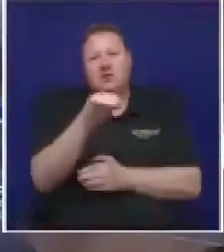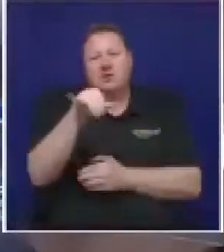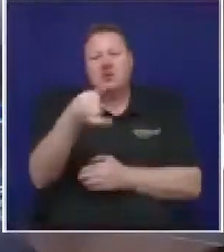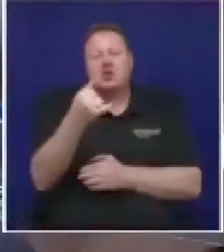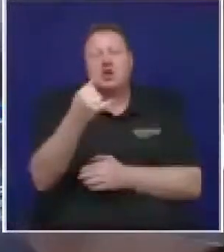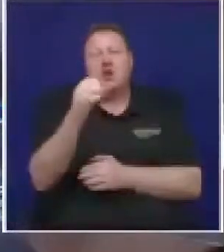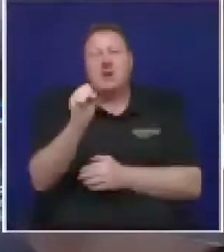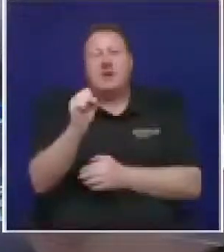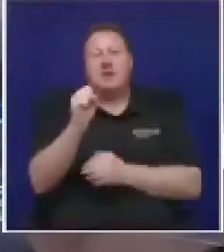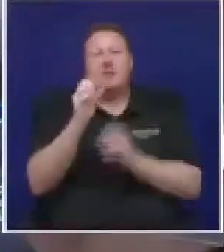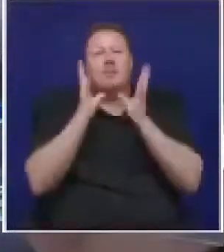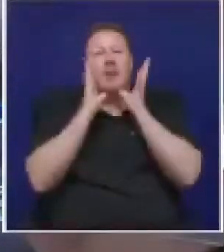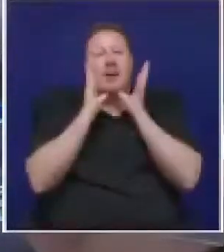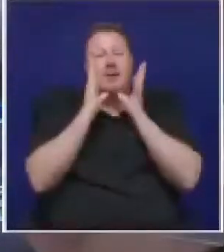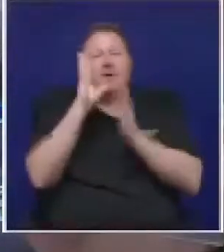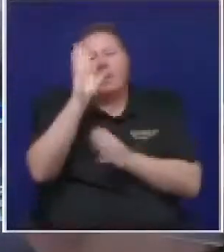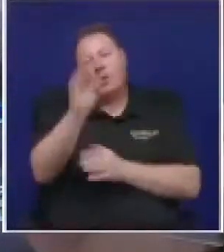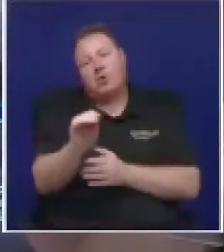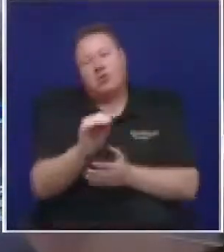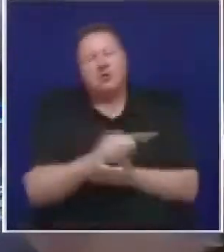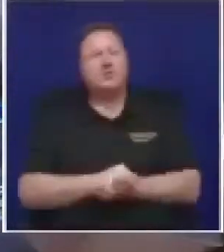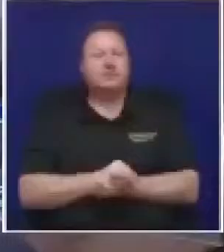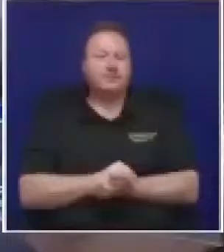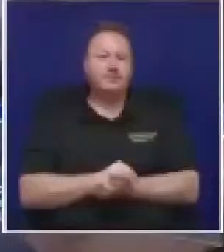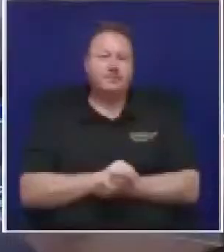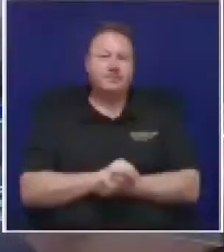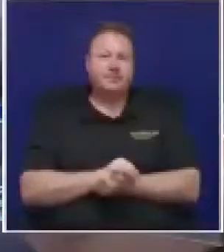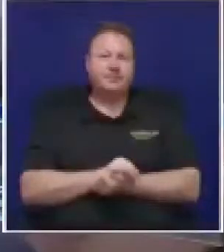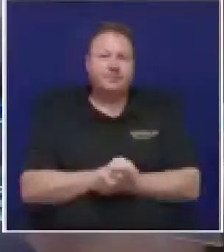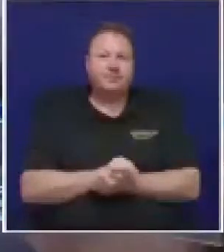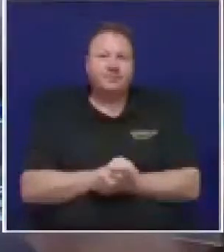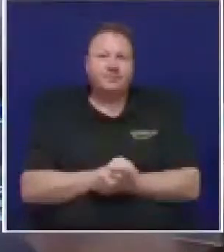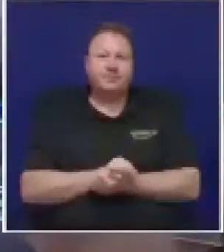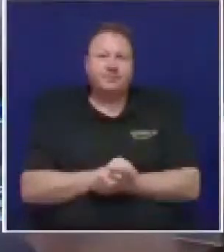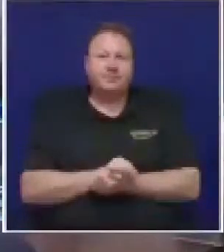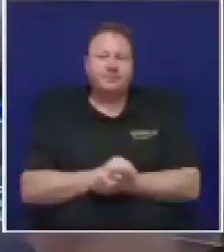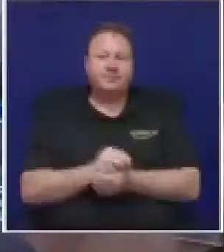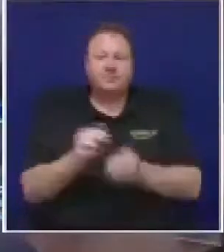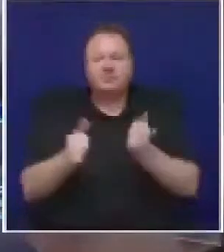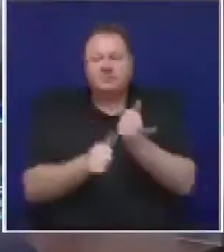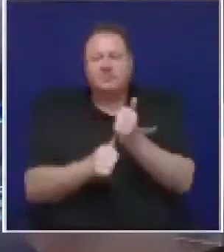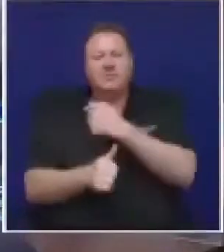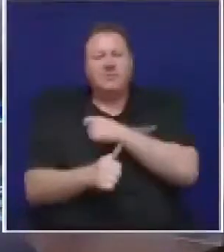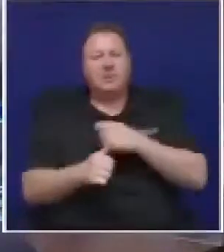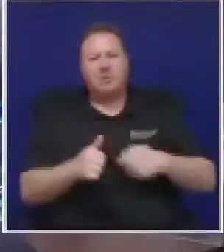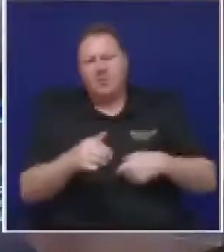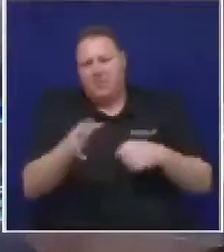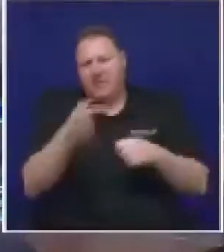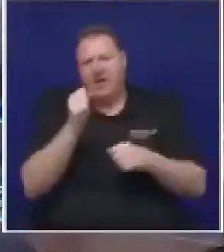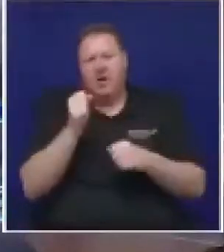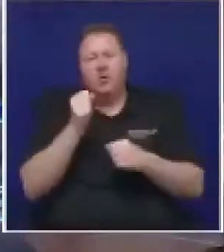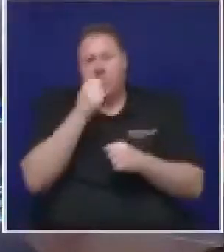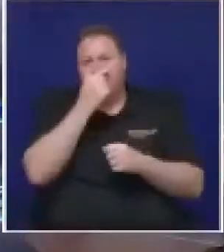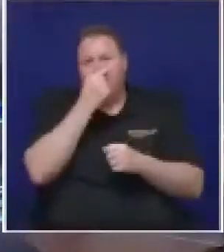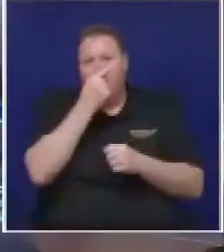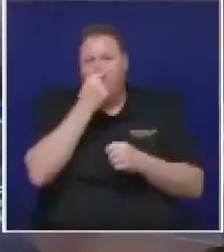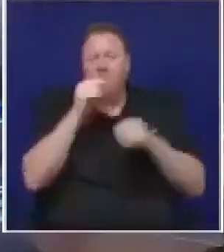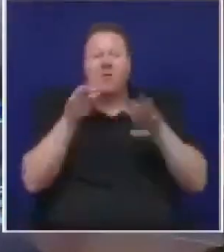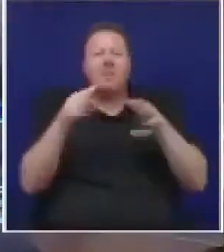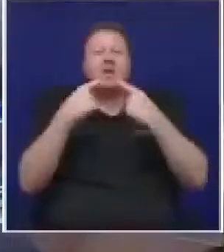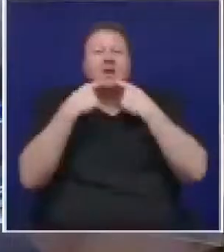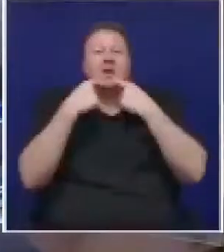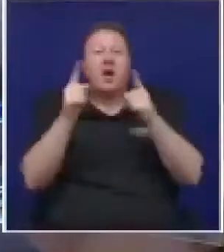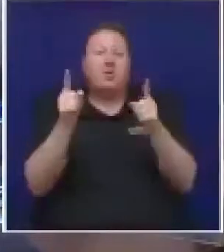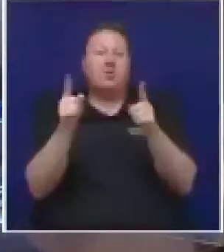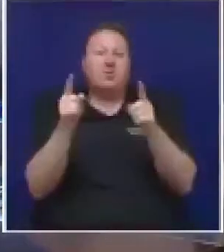Malema. Question 22 asks whether the Deputy President has found that the public pronouncement